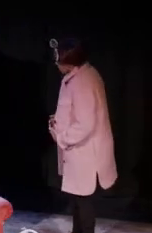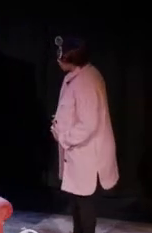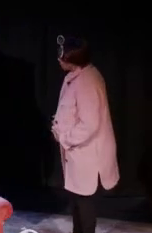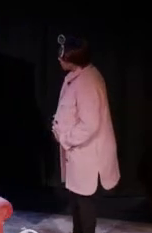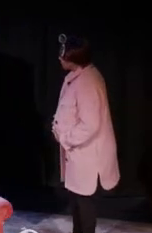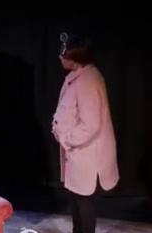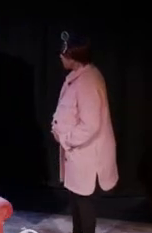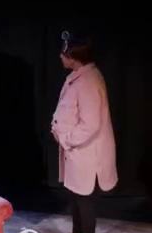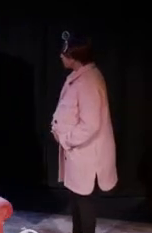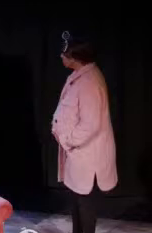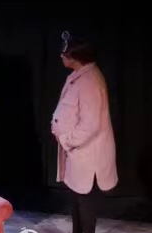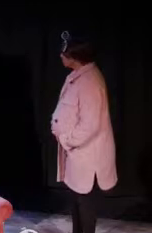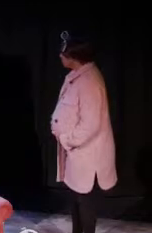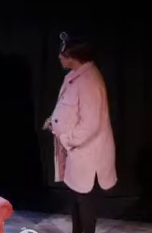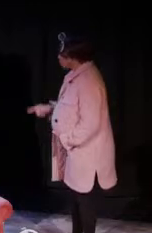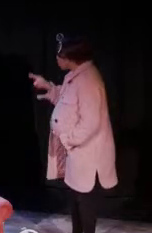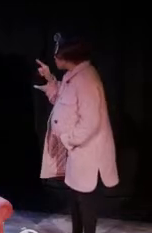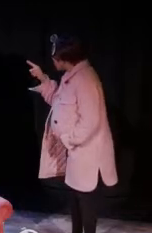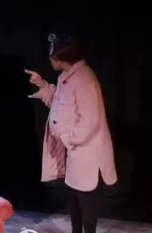her.